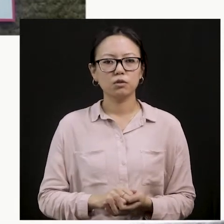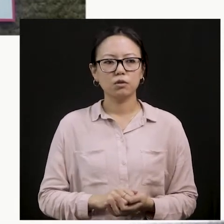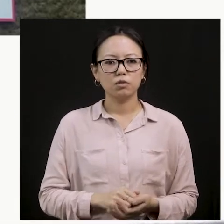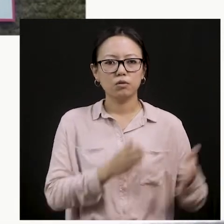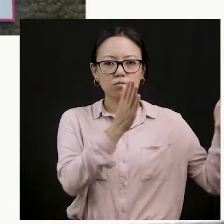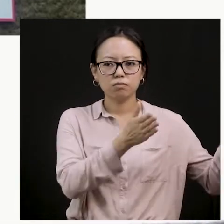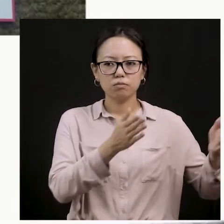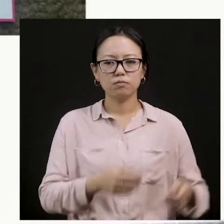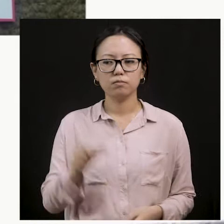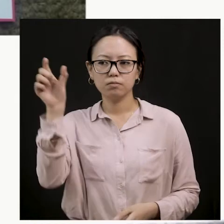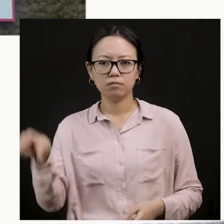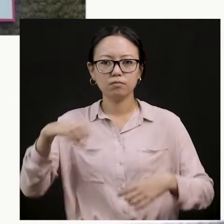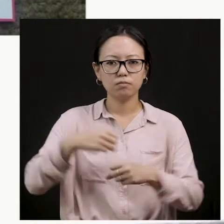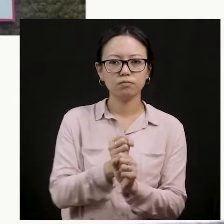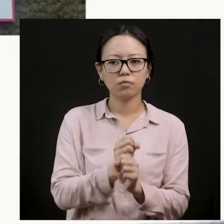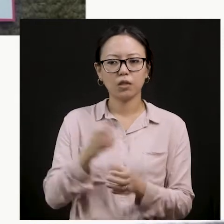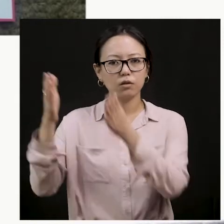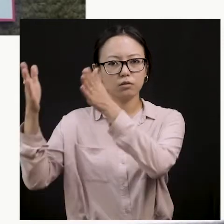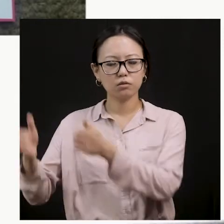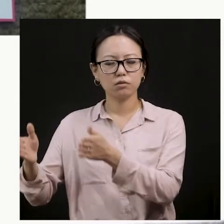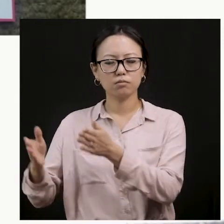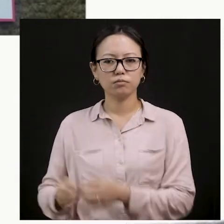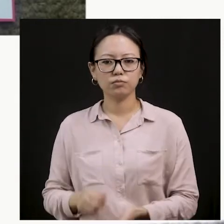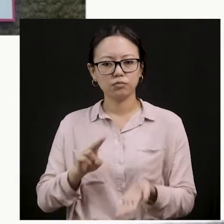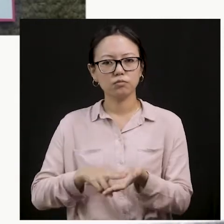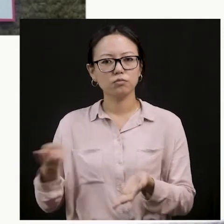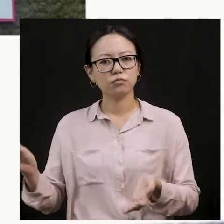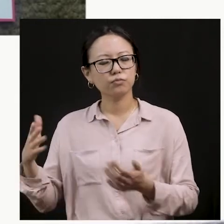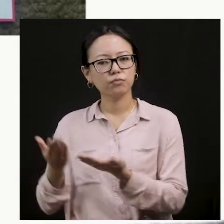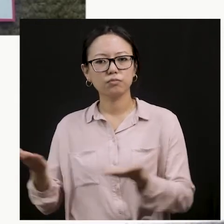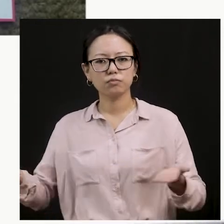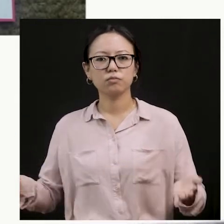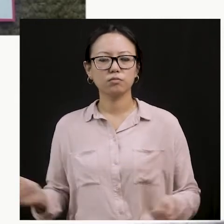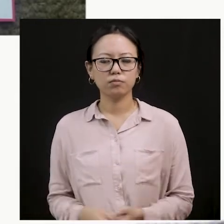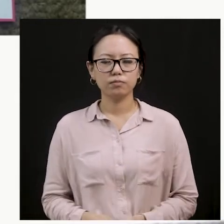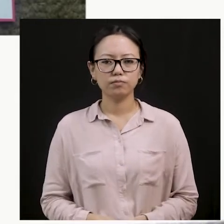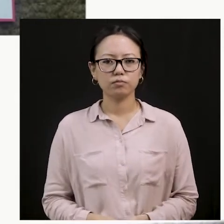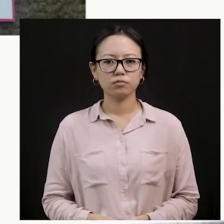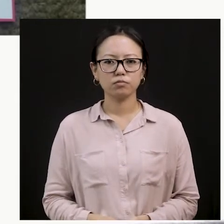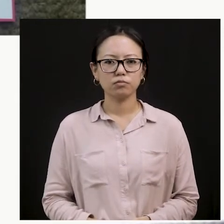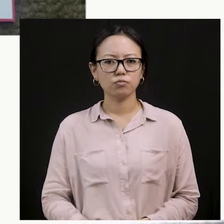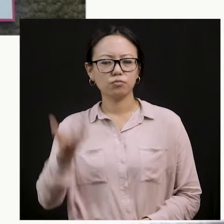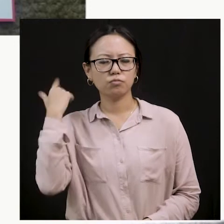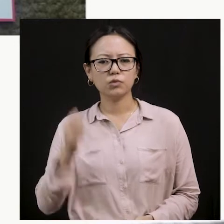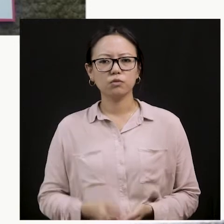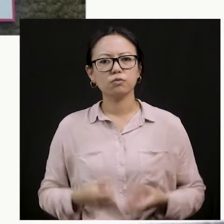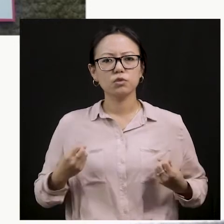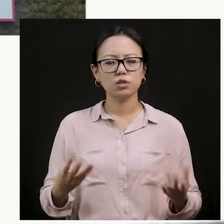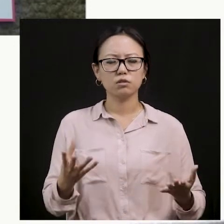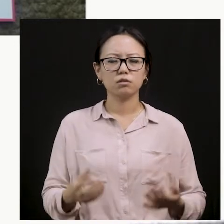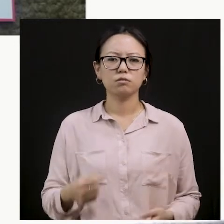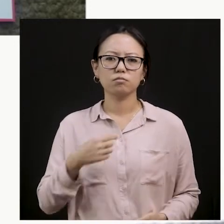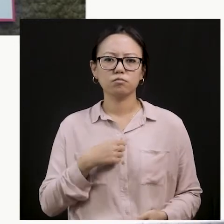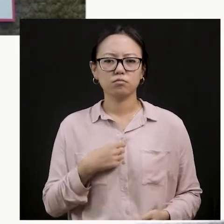natural things. Now, before we start, let me give you example and let me